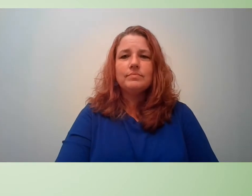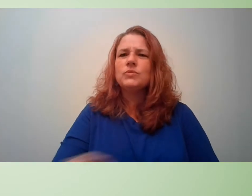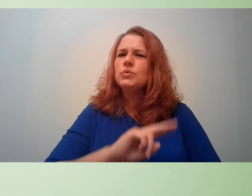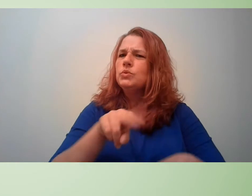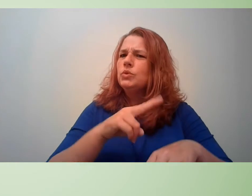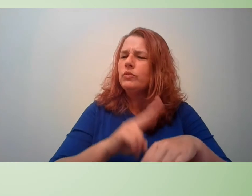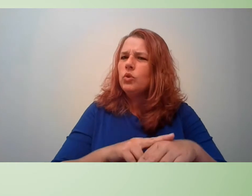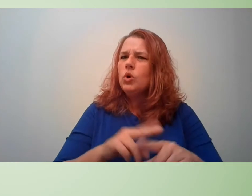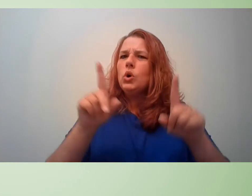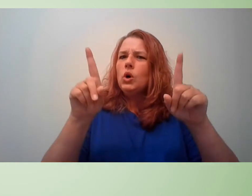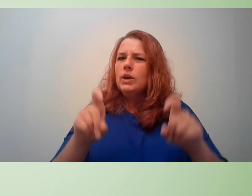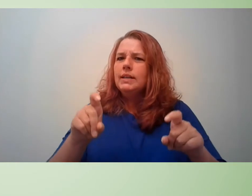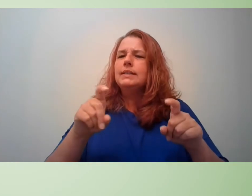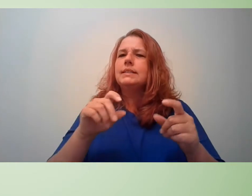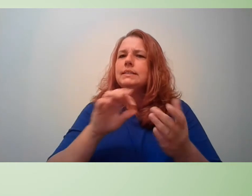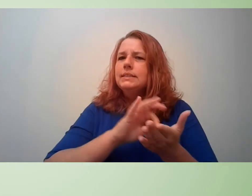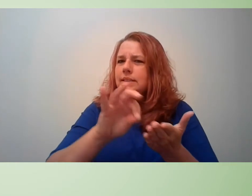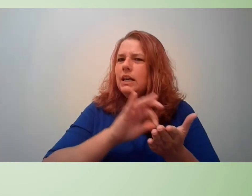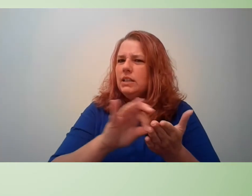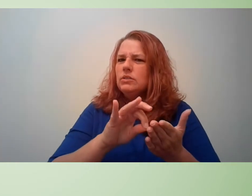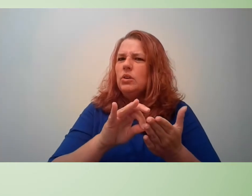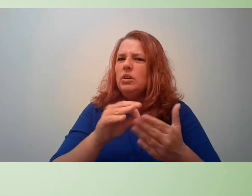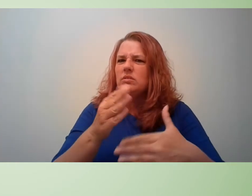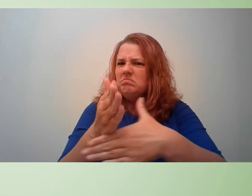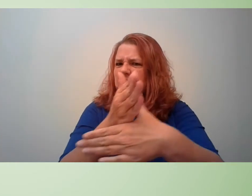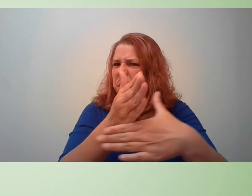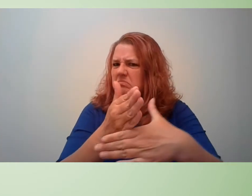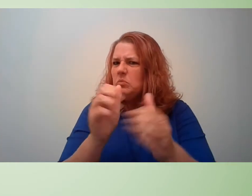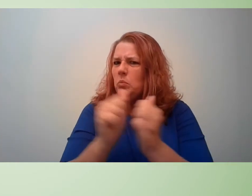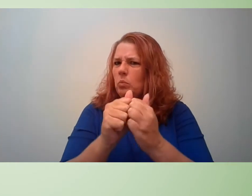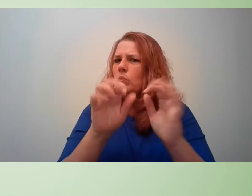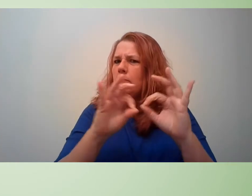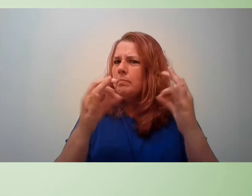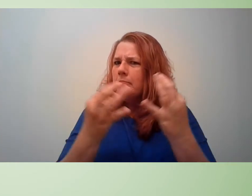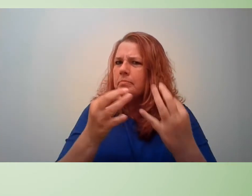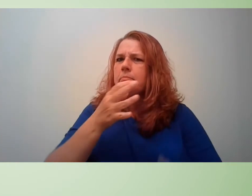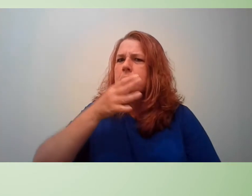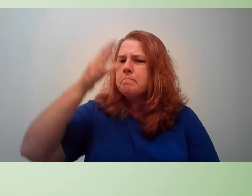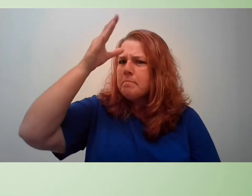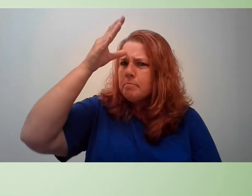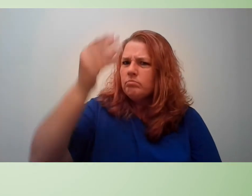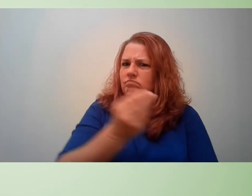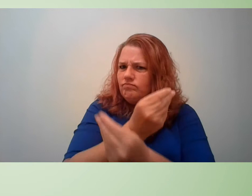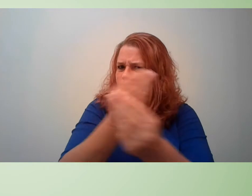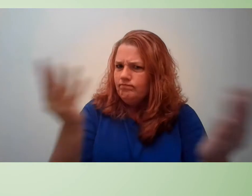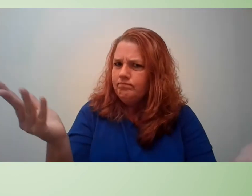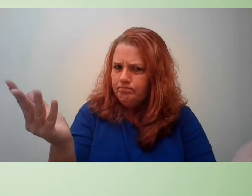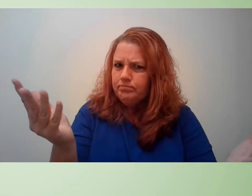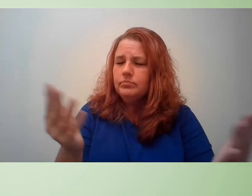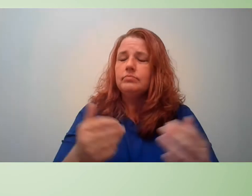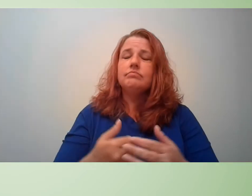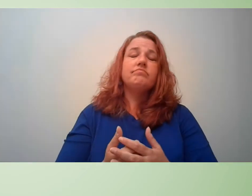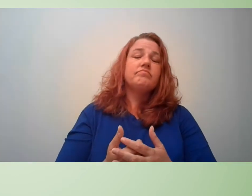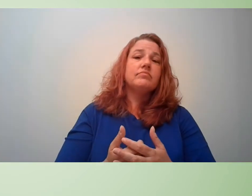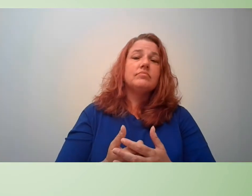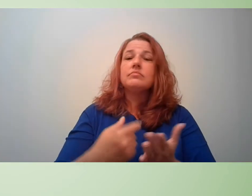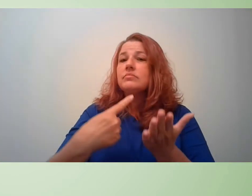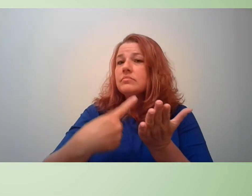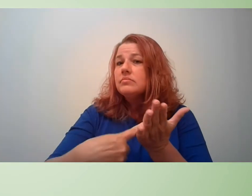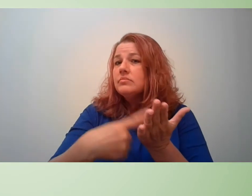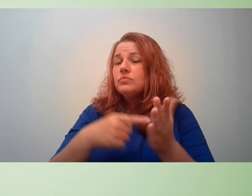Test results are of course shared with parents and families. They are discussed during IEP meetings. State assessment results are mailed